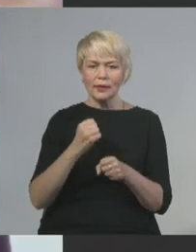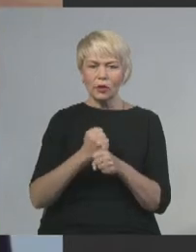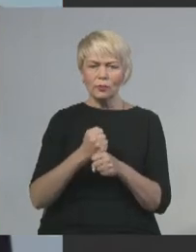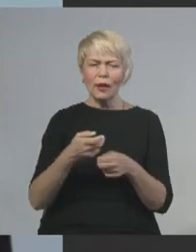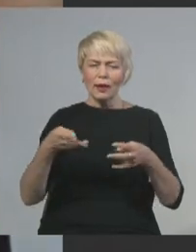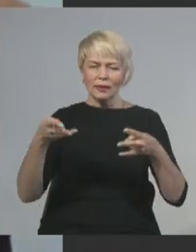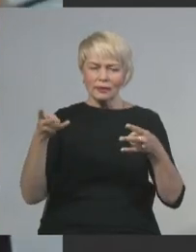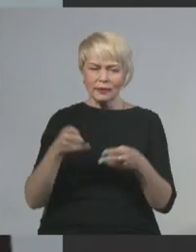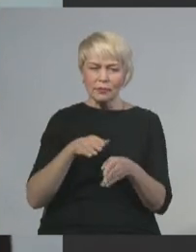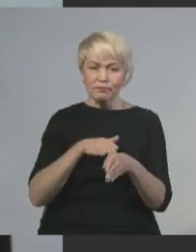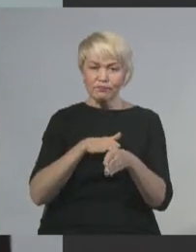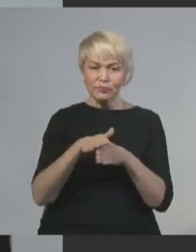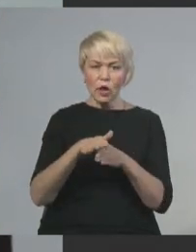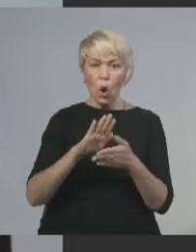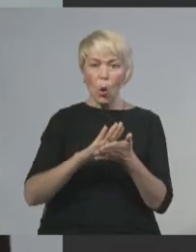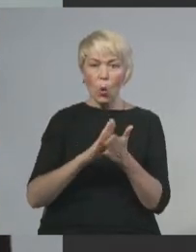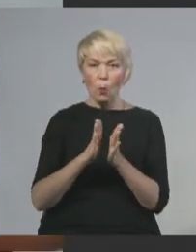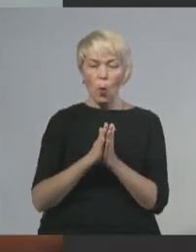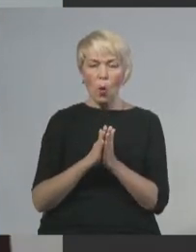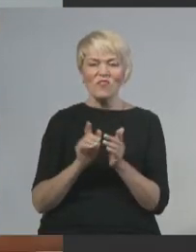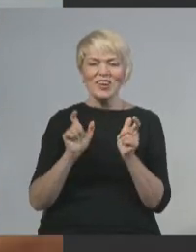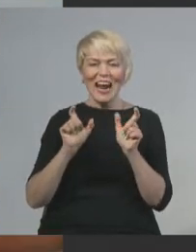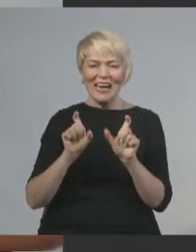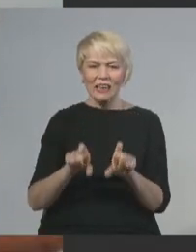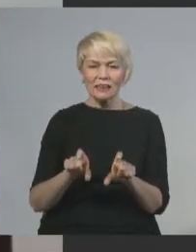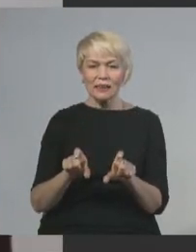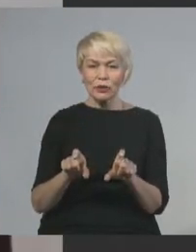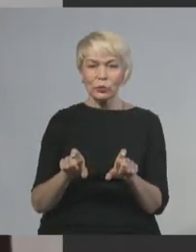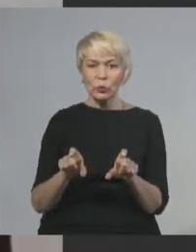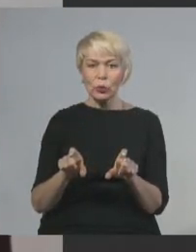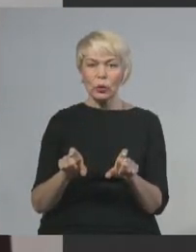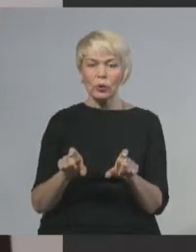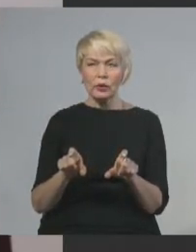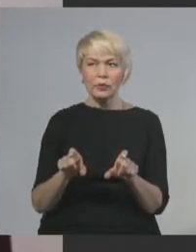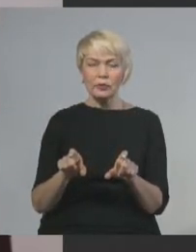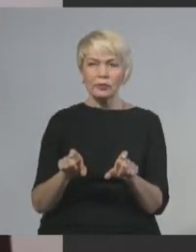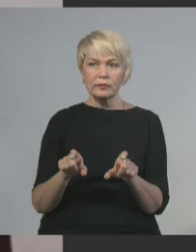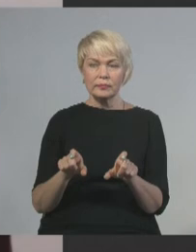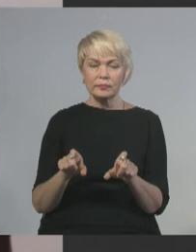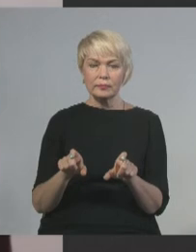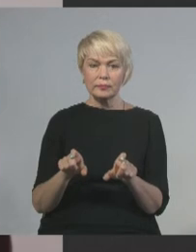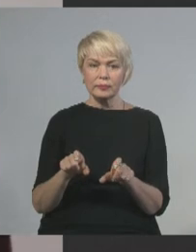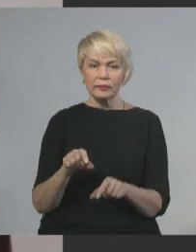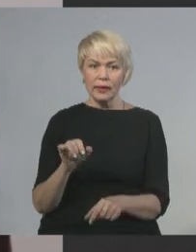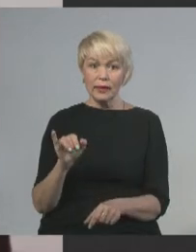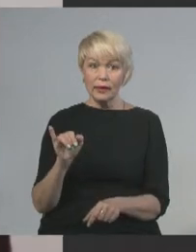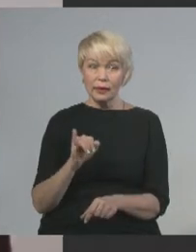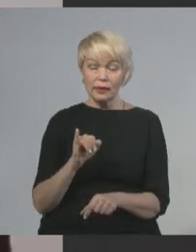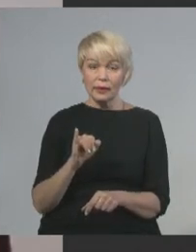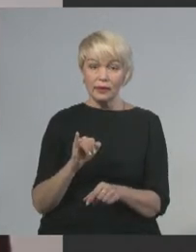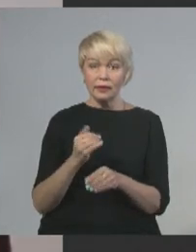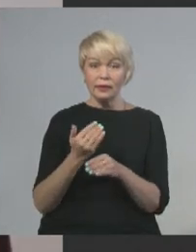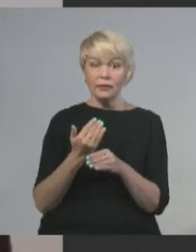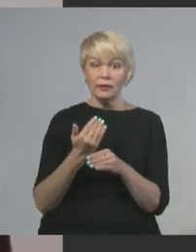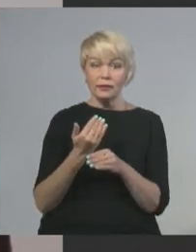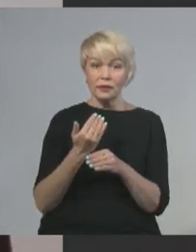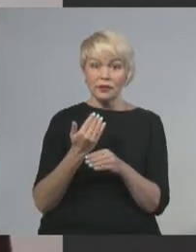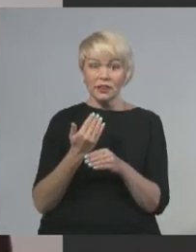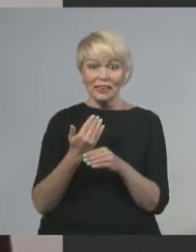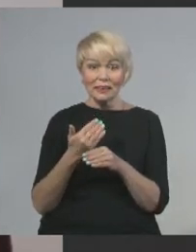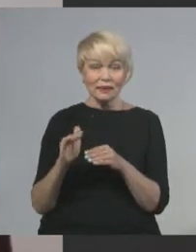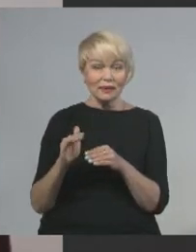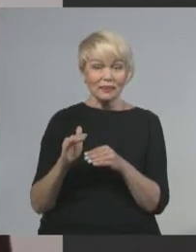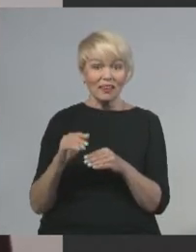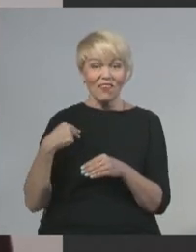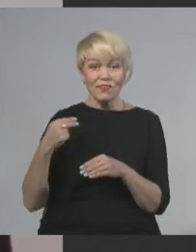were not really directly affected by the strong epidemic situation like in paris or